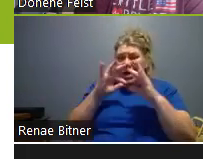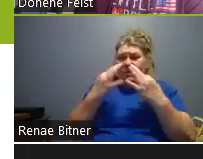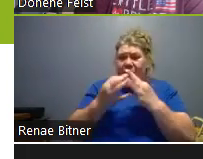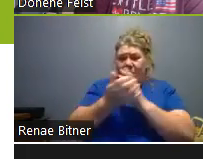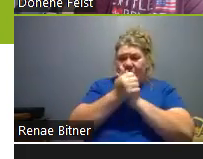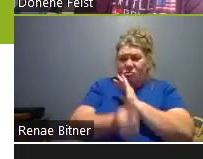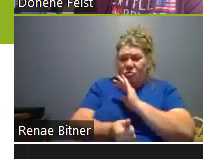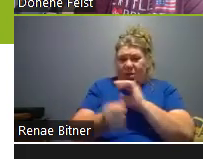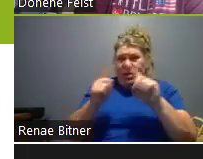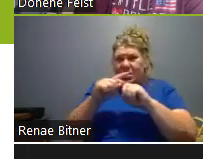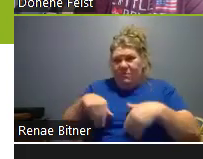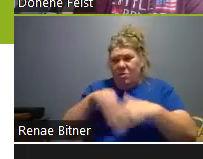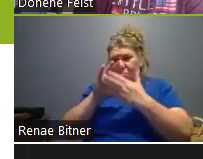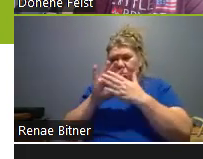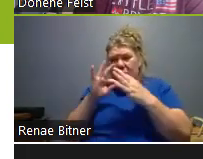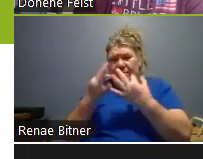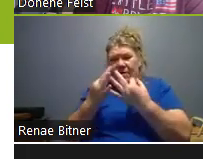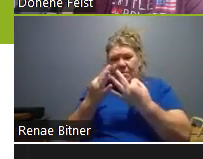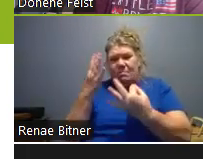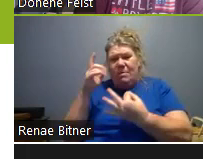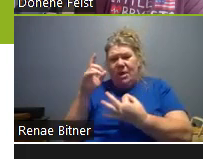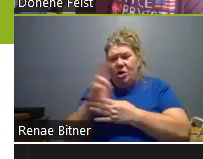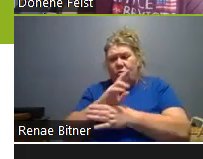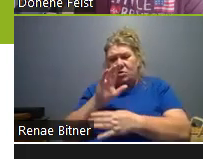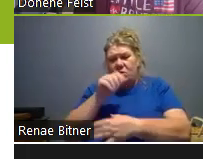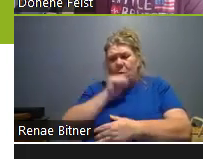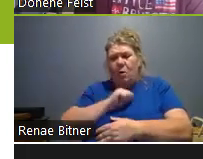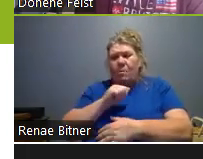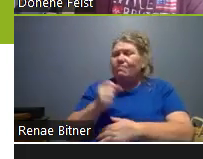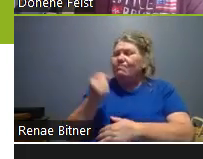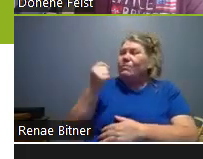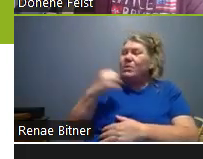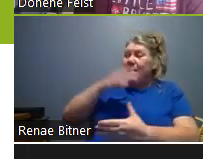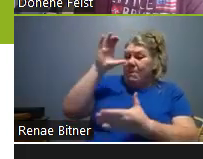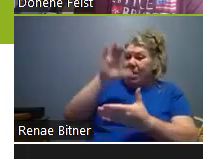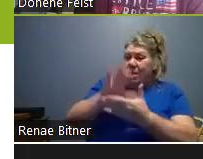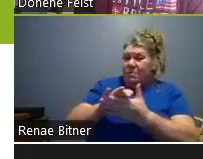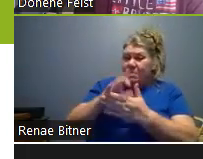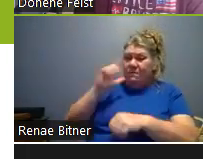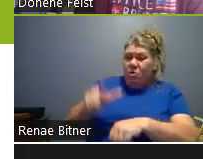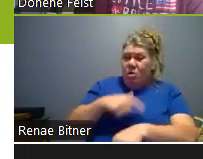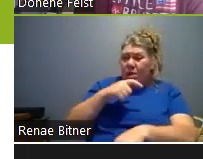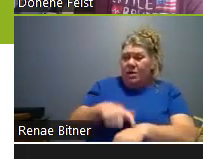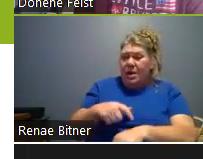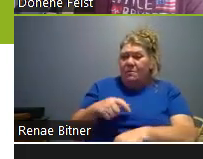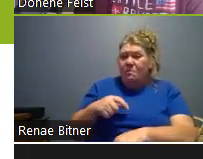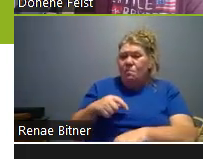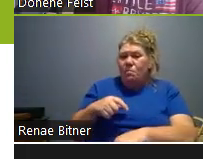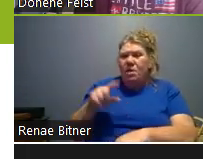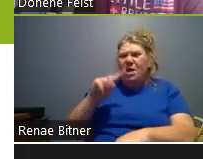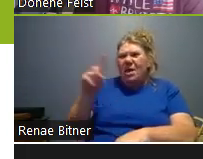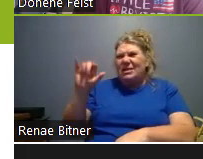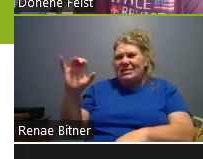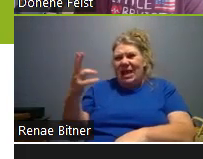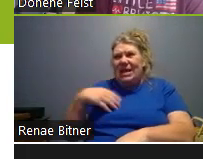families may need to cope. My husband, for the longest time, because Zach has an